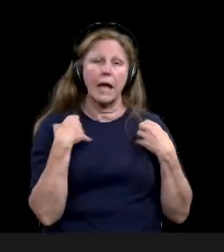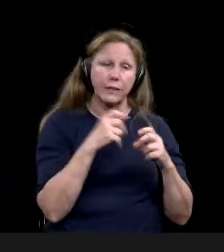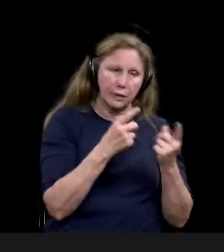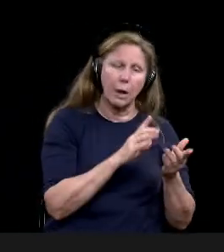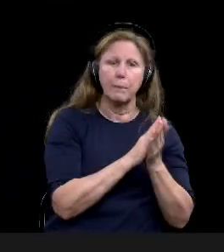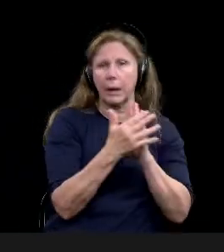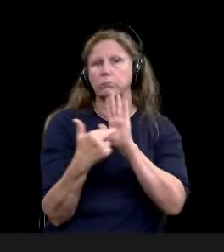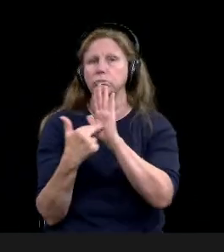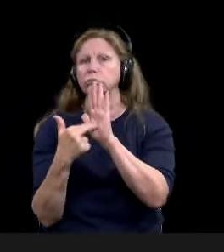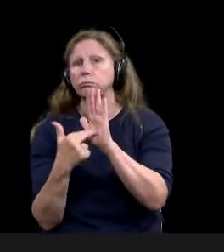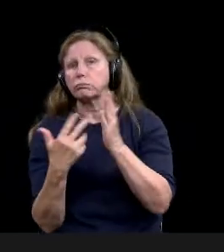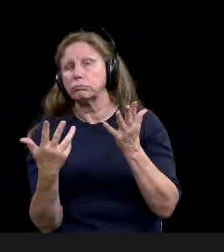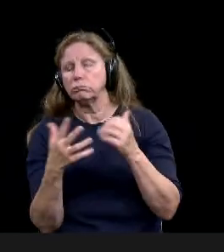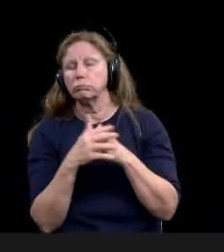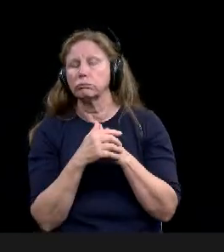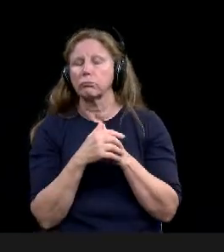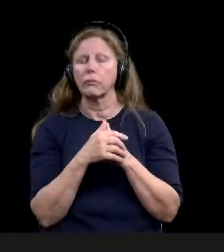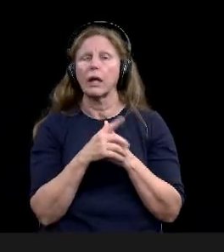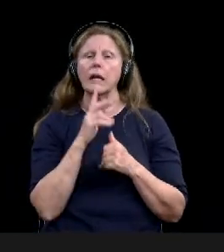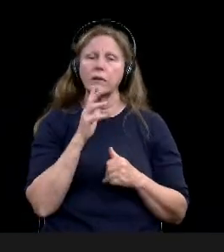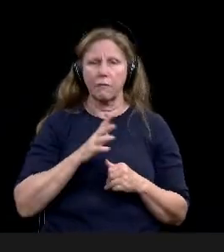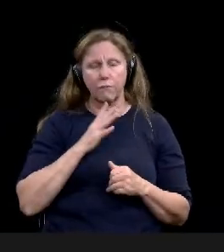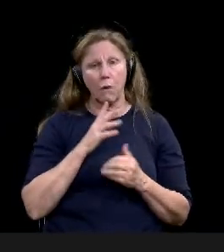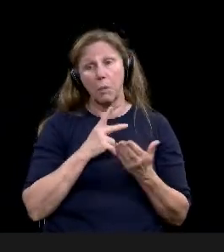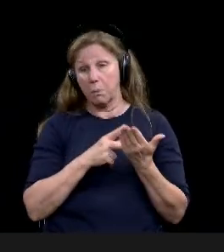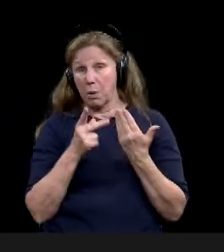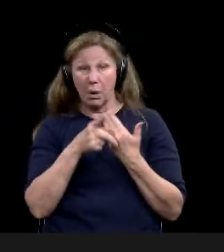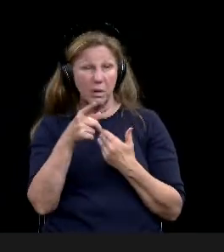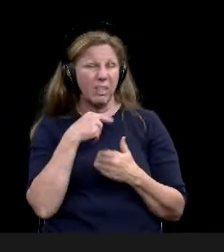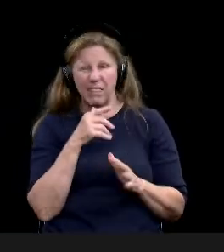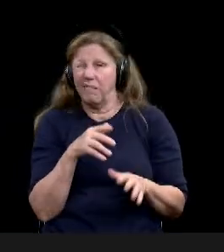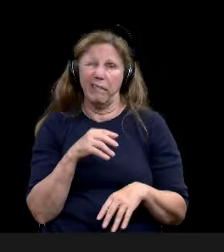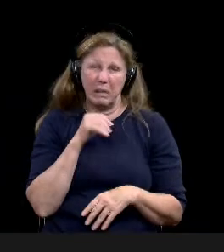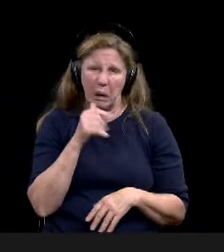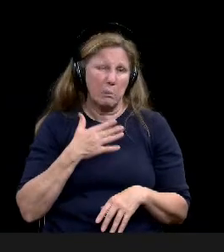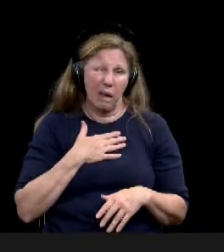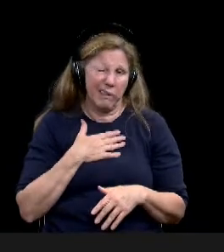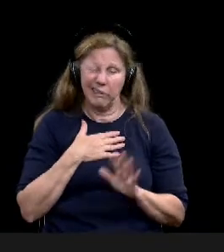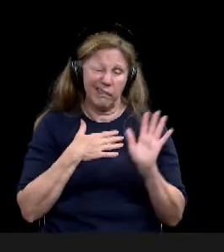massive influence for good in your community